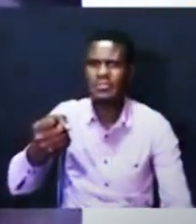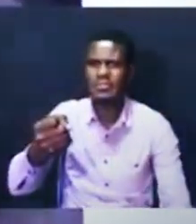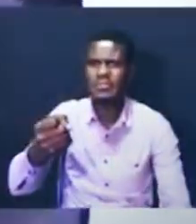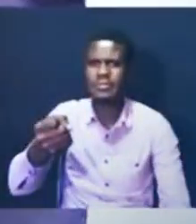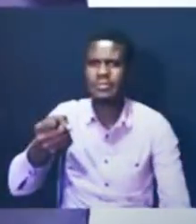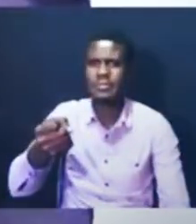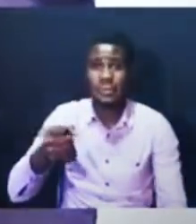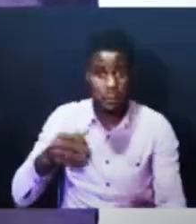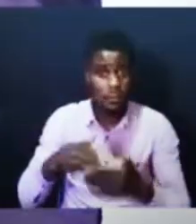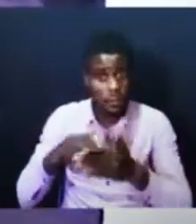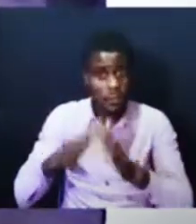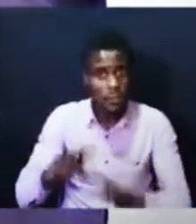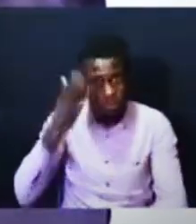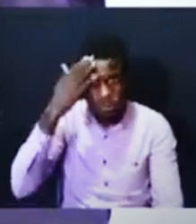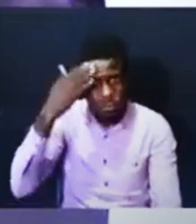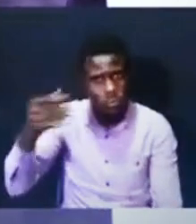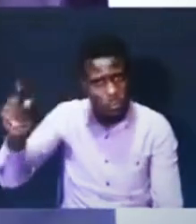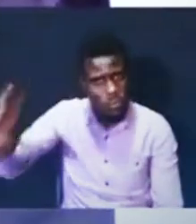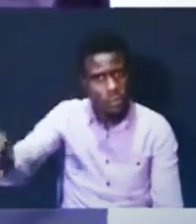leaders, they know.